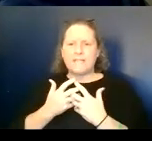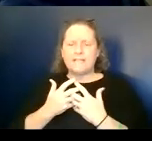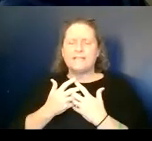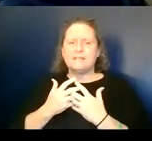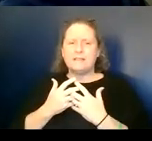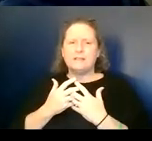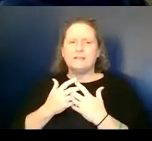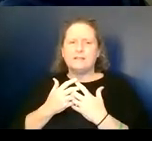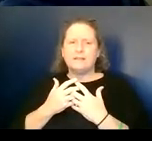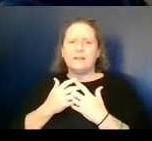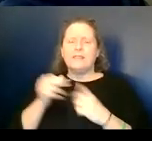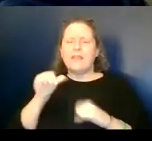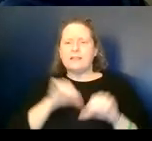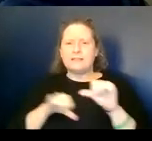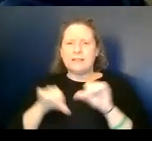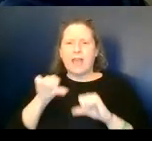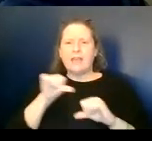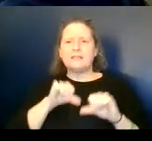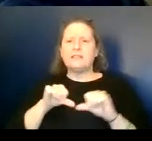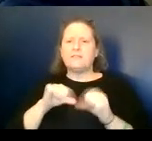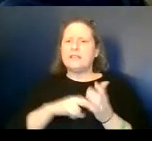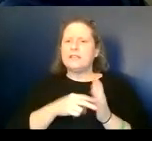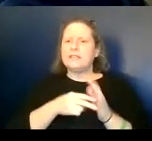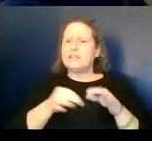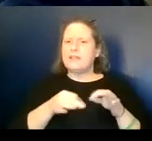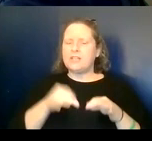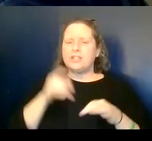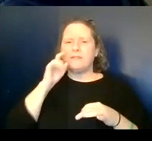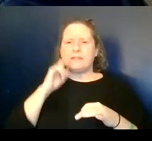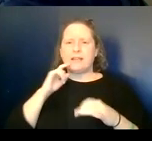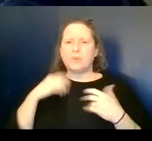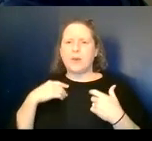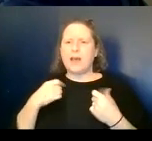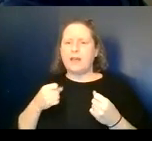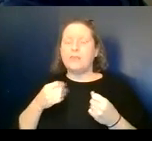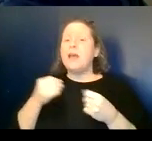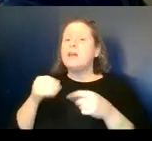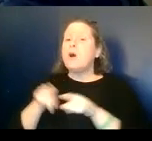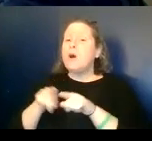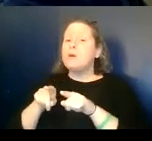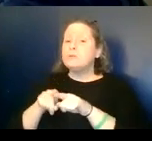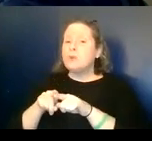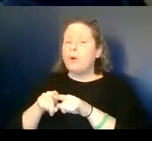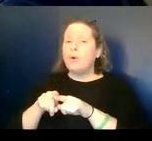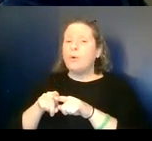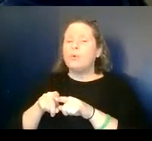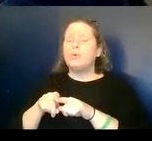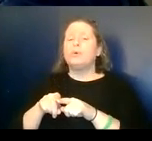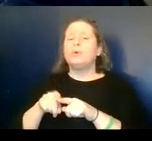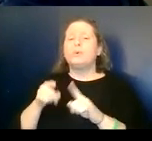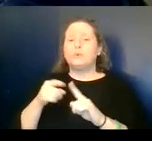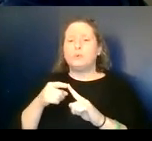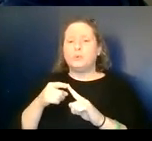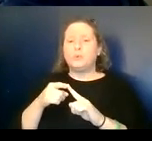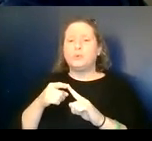the scientific definition of sexual health, and also fits to a